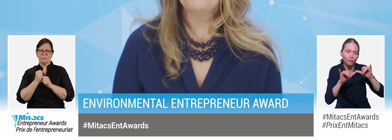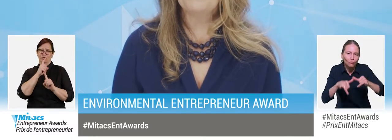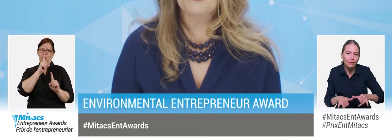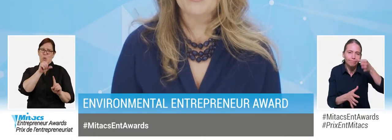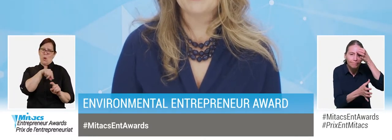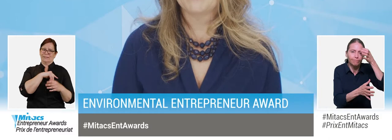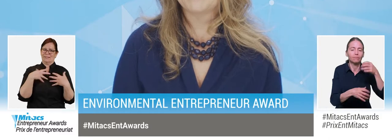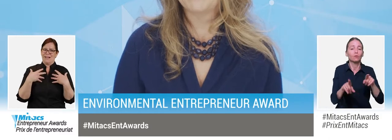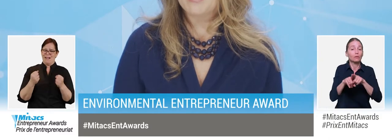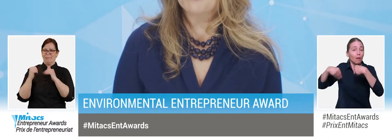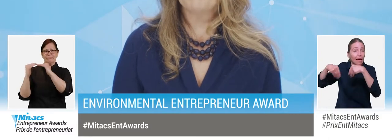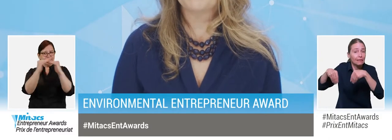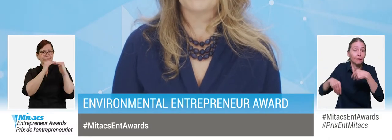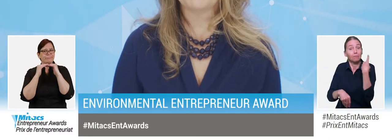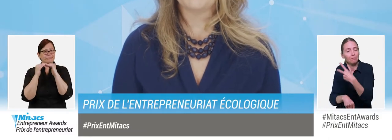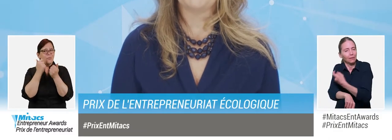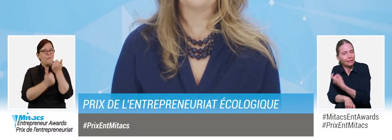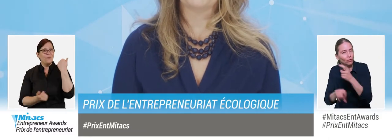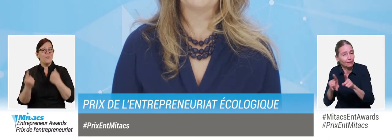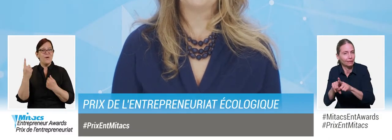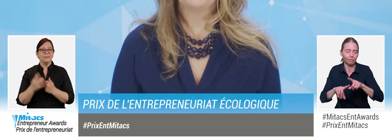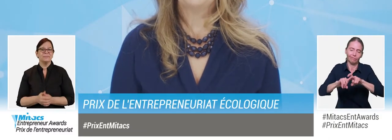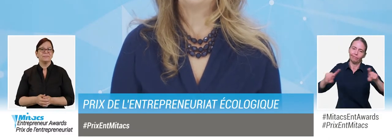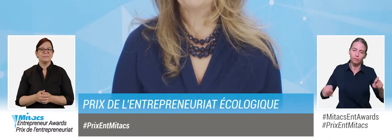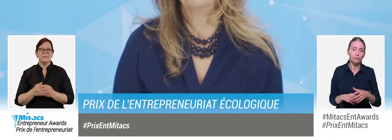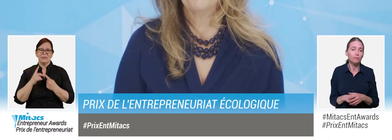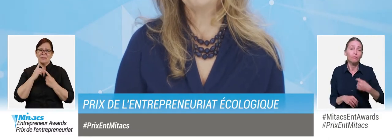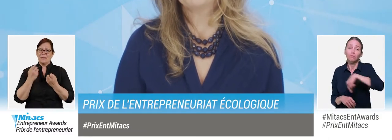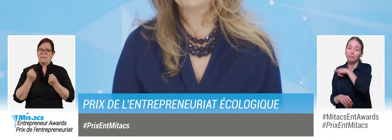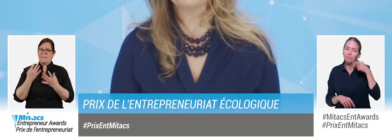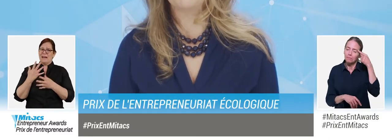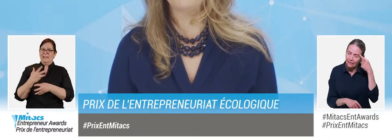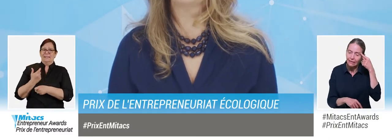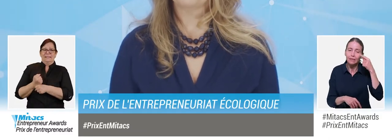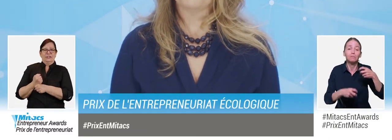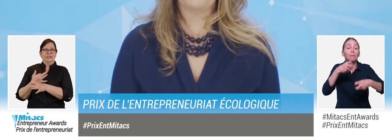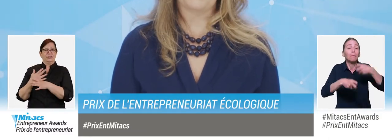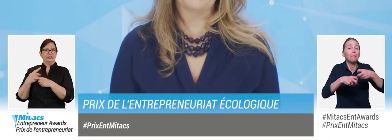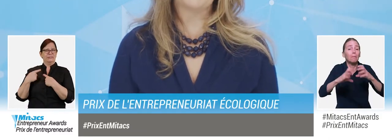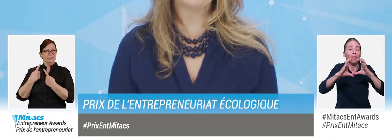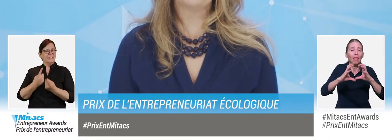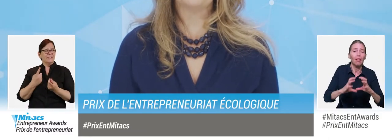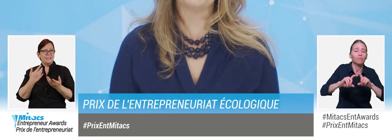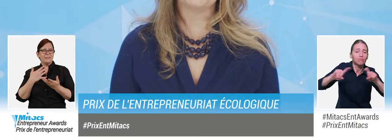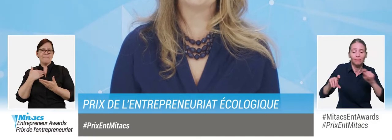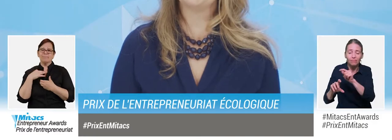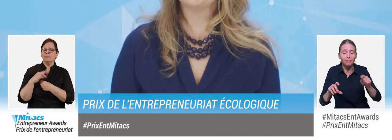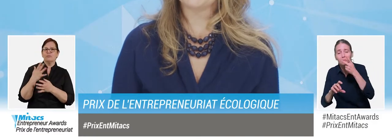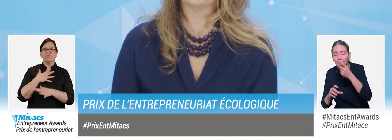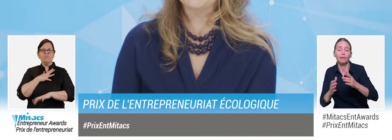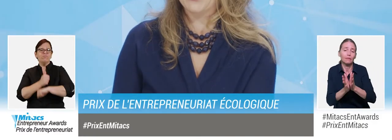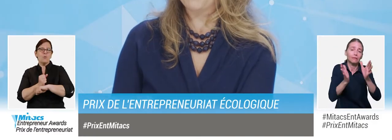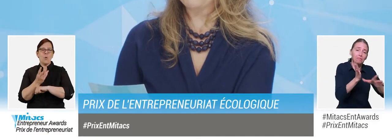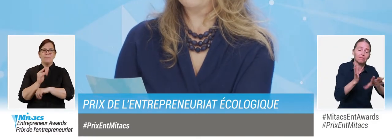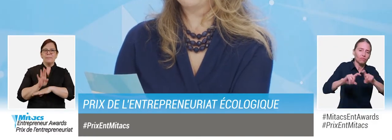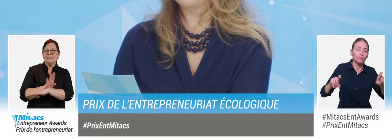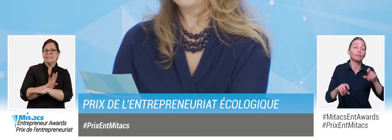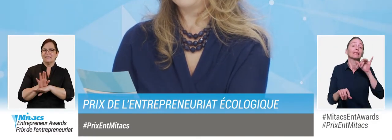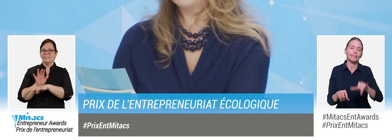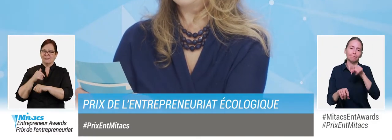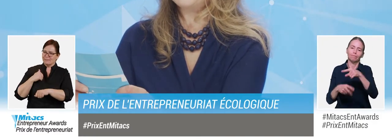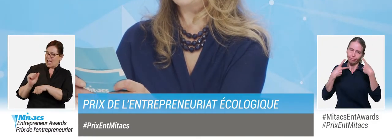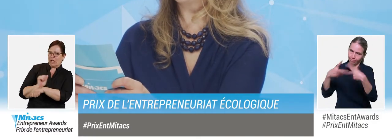avons deux lauréats dans cette importante catégorie. Le premier prix entrepreneuriat écologique est décerné à